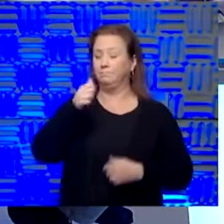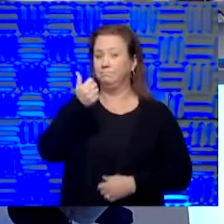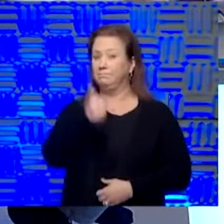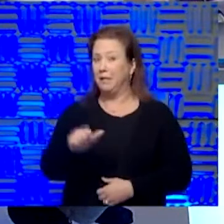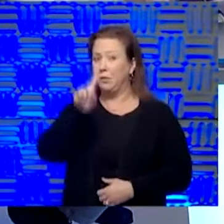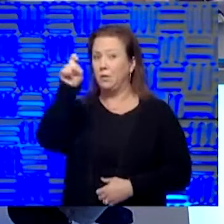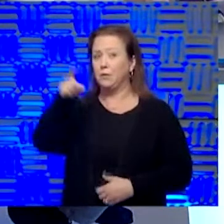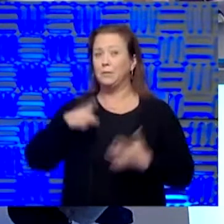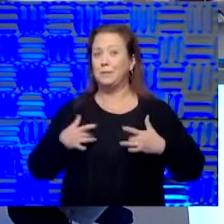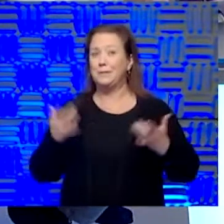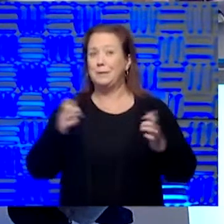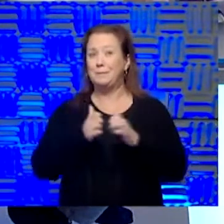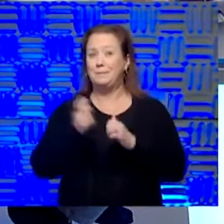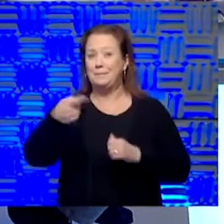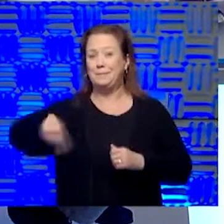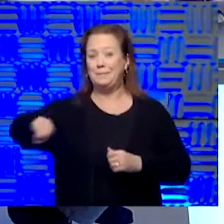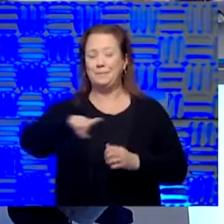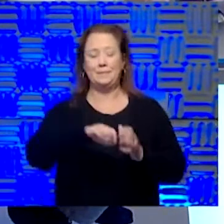How are things going?